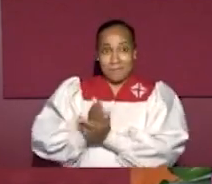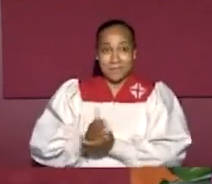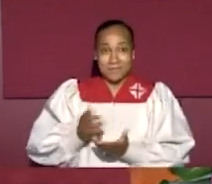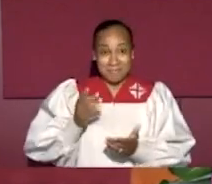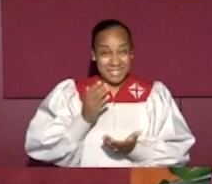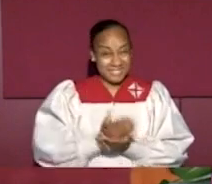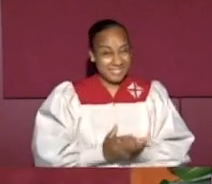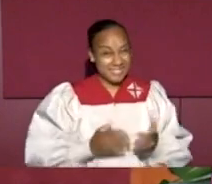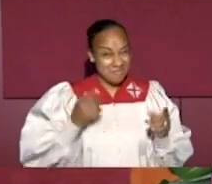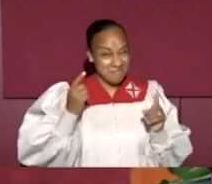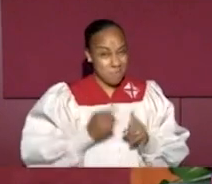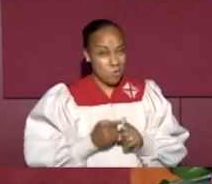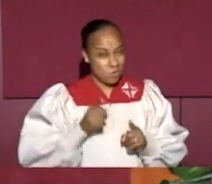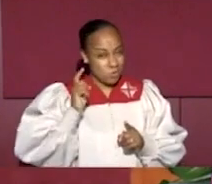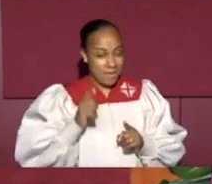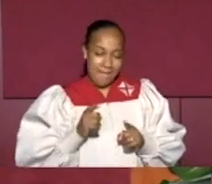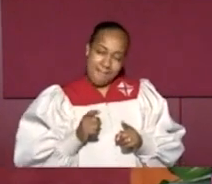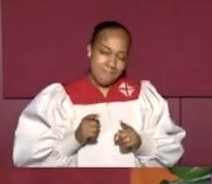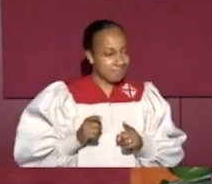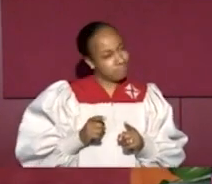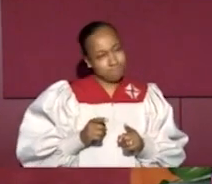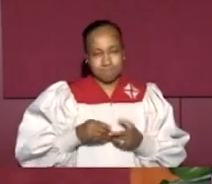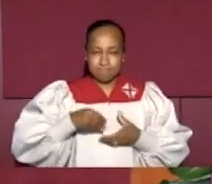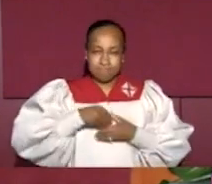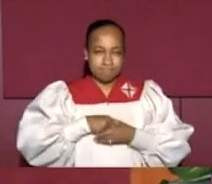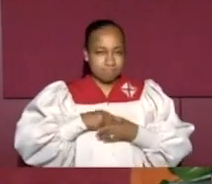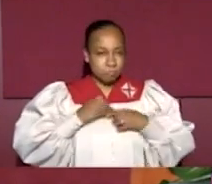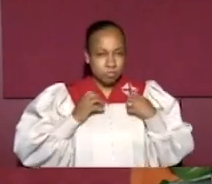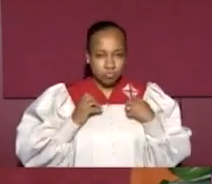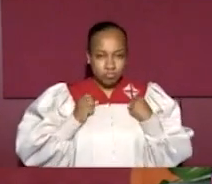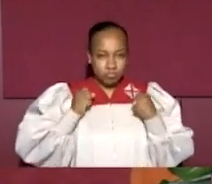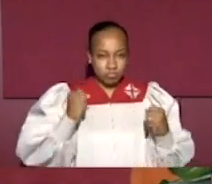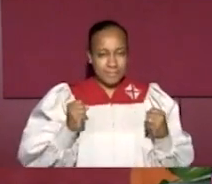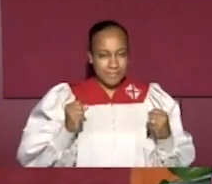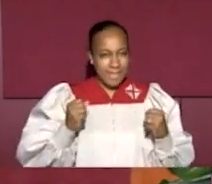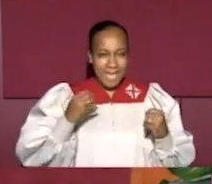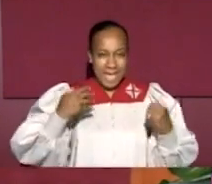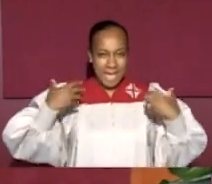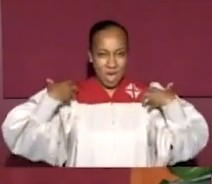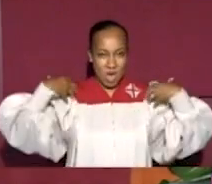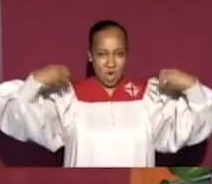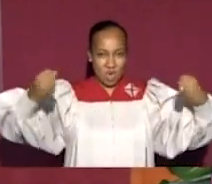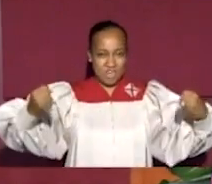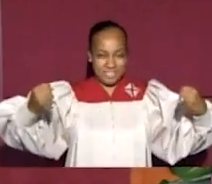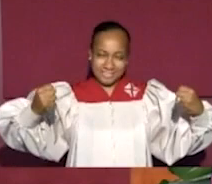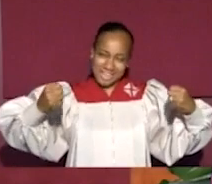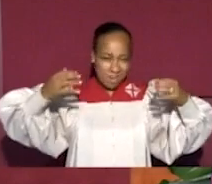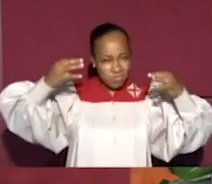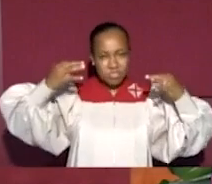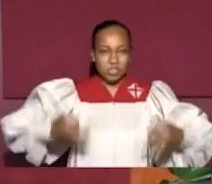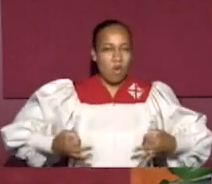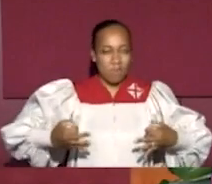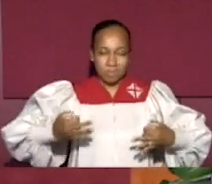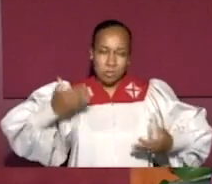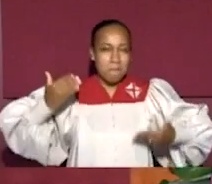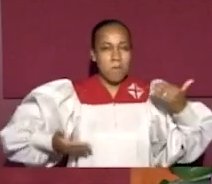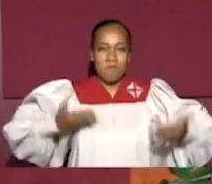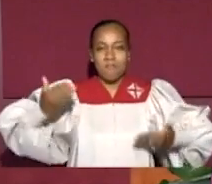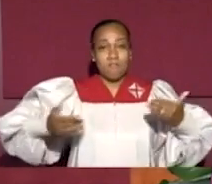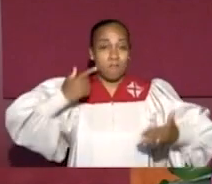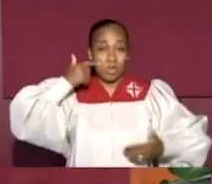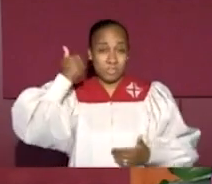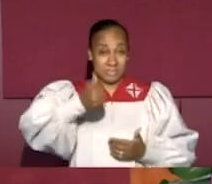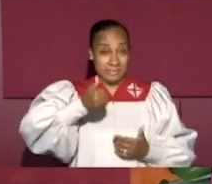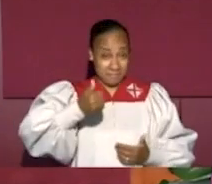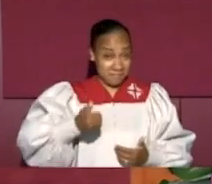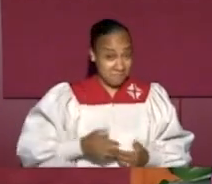at some point, you have to have the internal strength and courage and resolve to get moving for